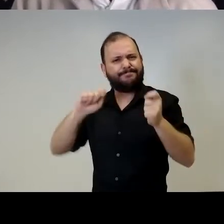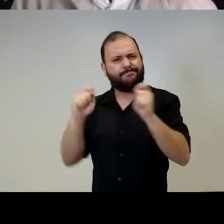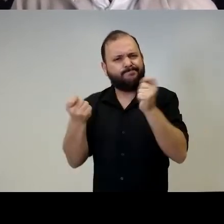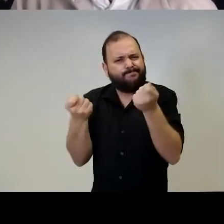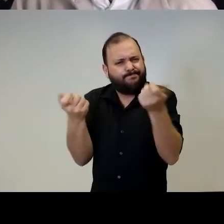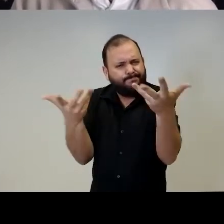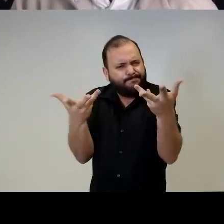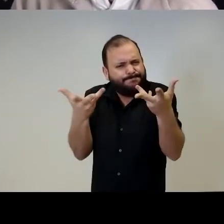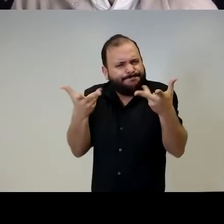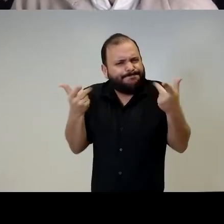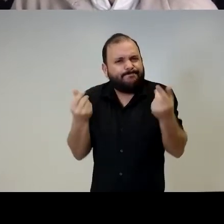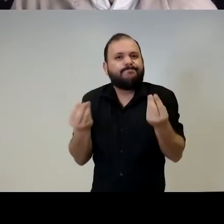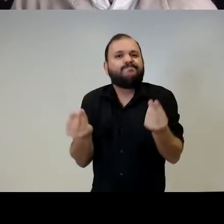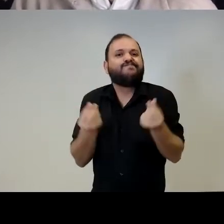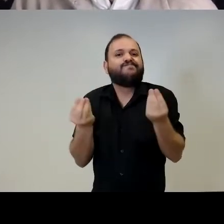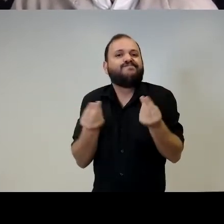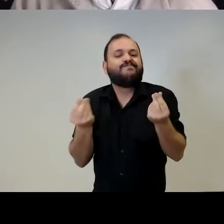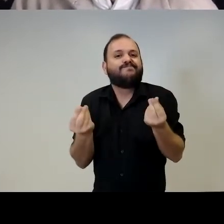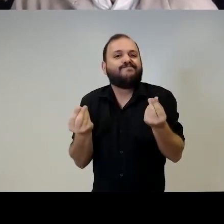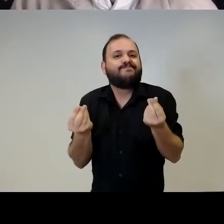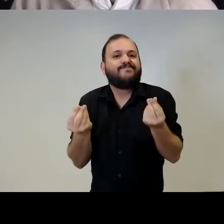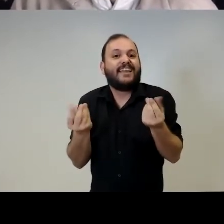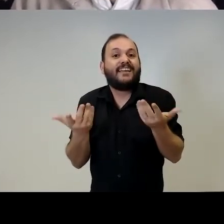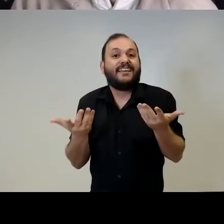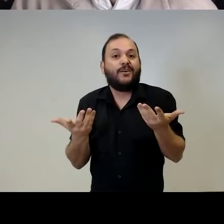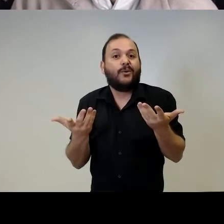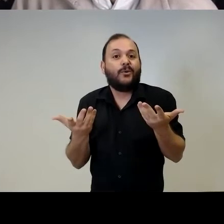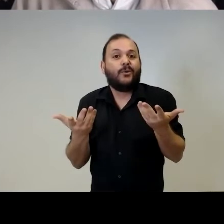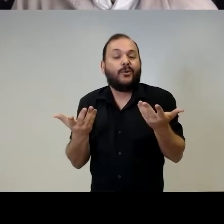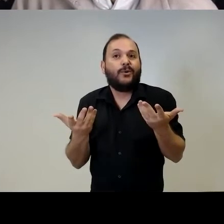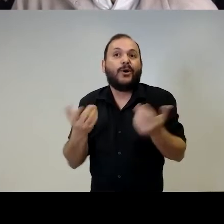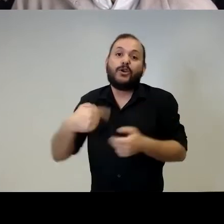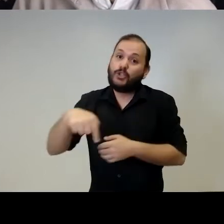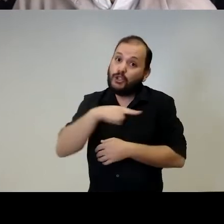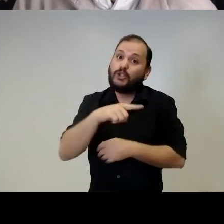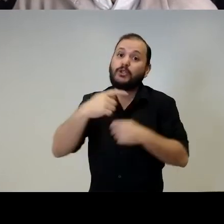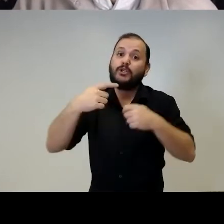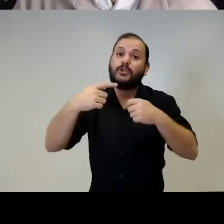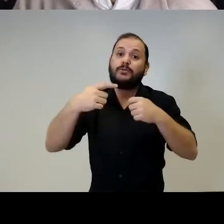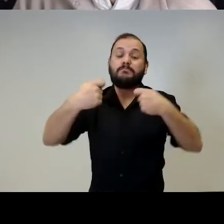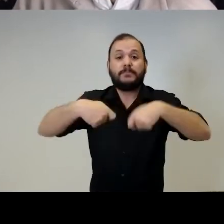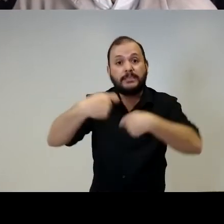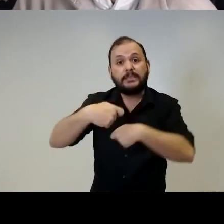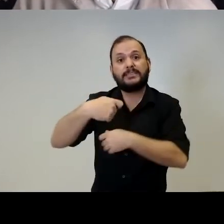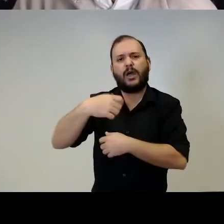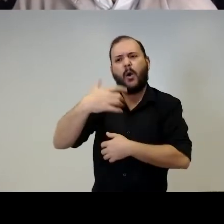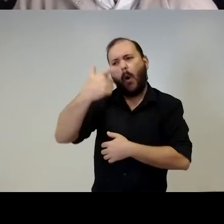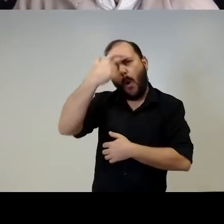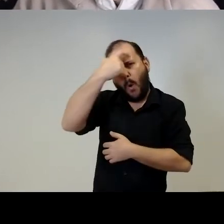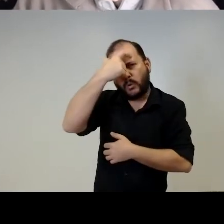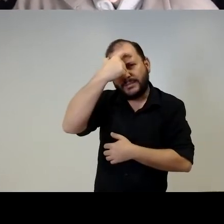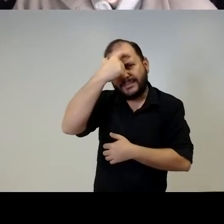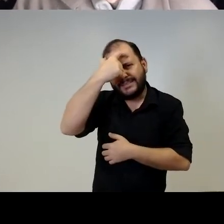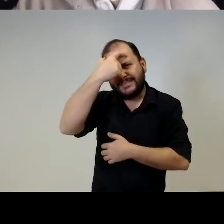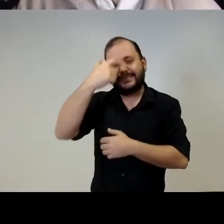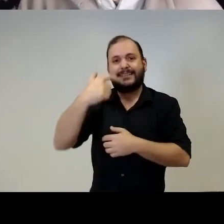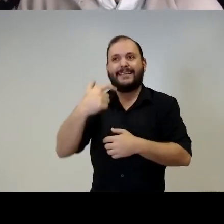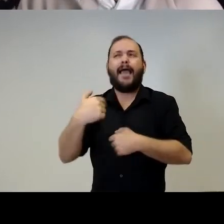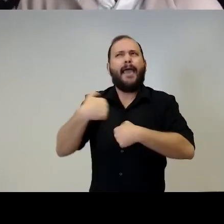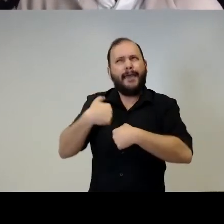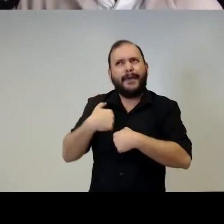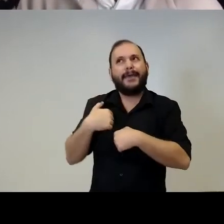to admit, we have to become aware of the fact, and I became aware of that a bit late, I'm